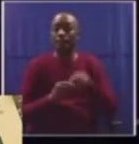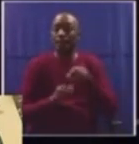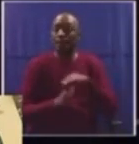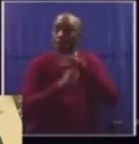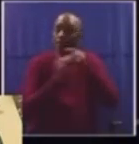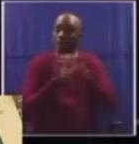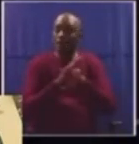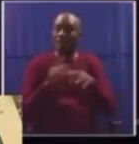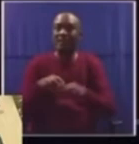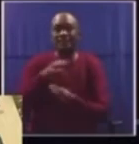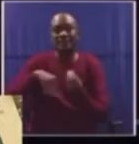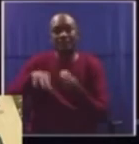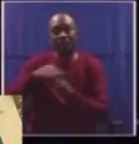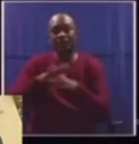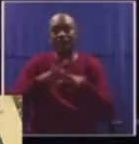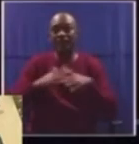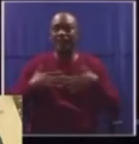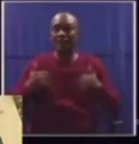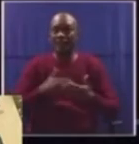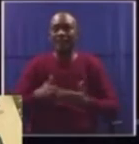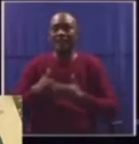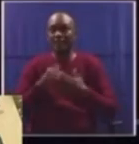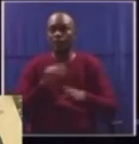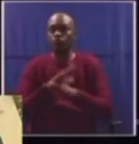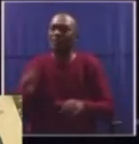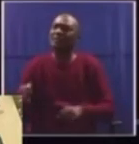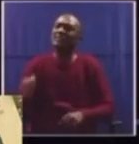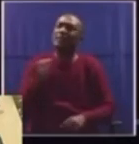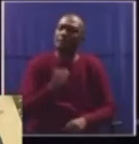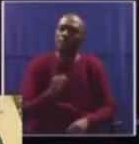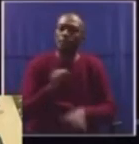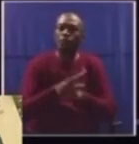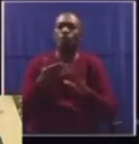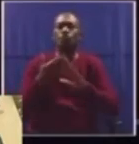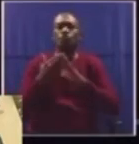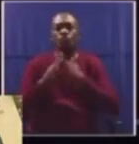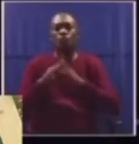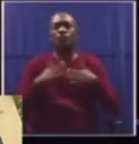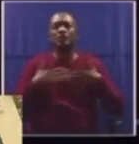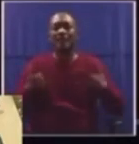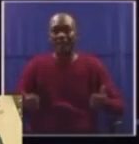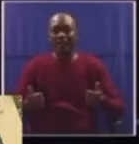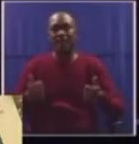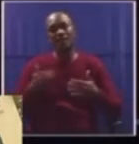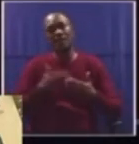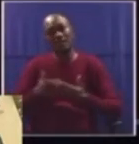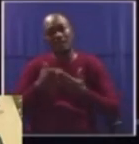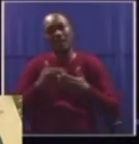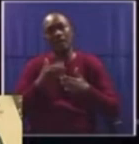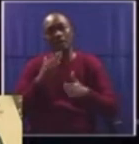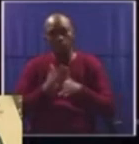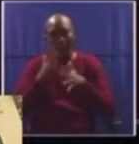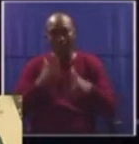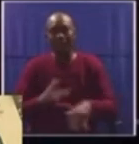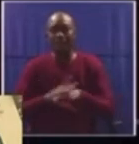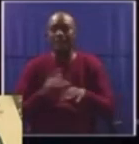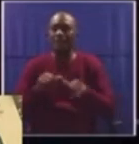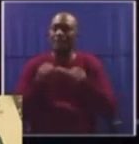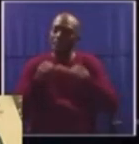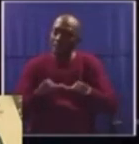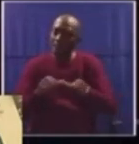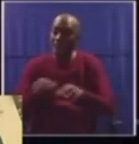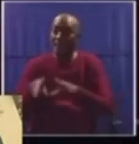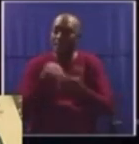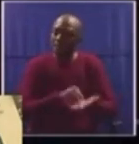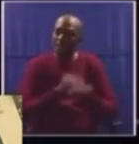healthcare prevention and education by employing all community healthcare workers permanently and bring healthcare into the houses of our